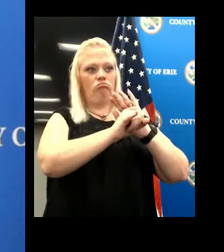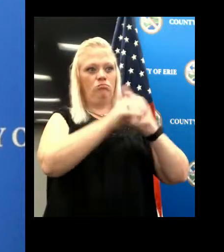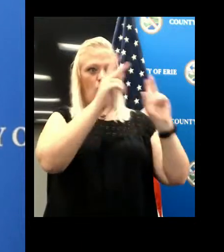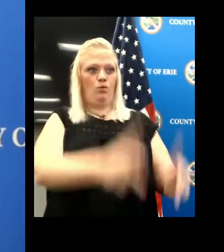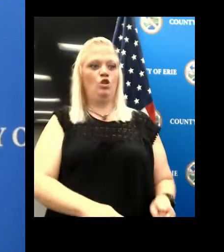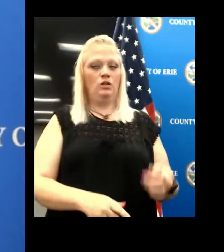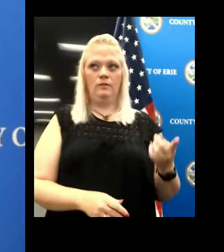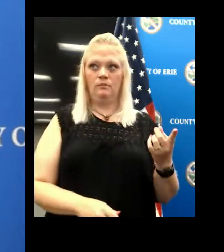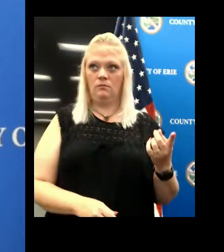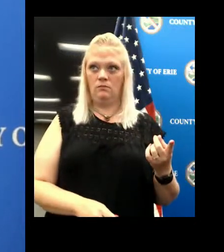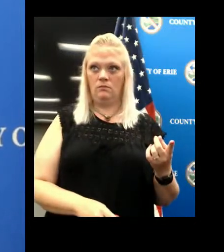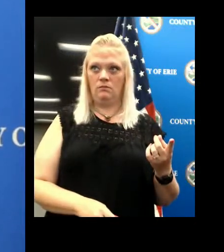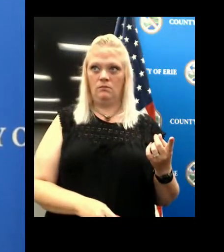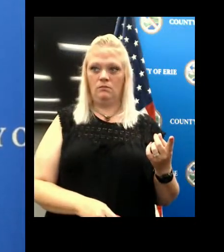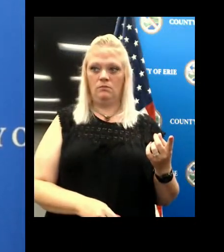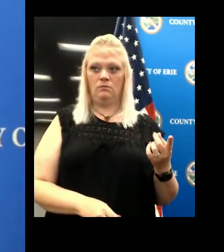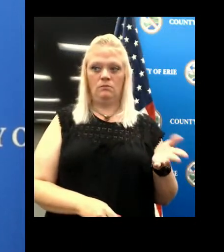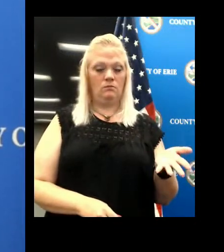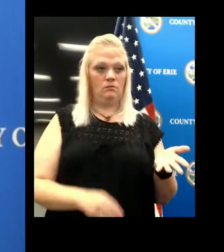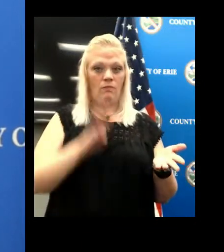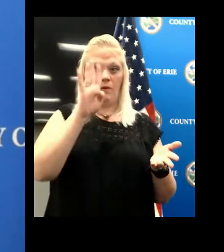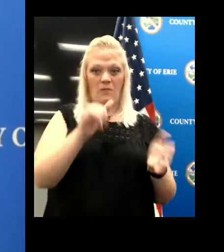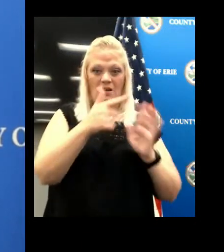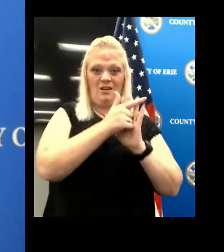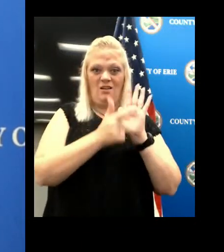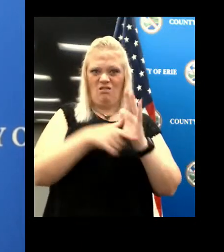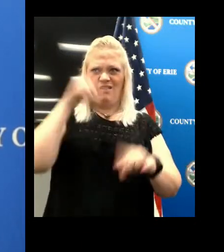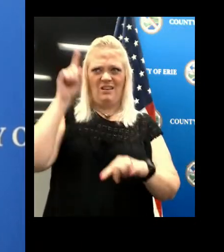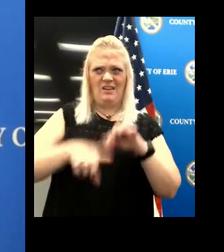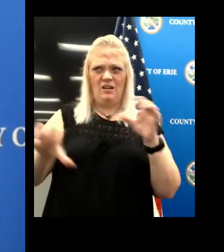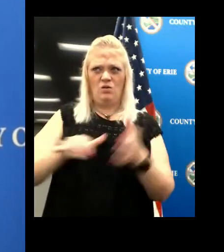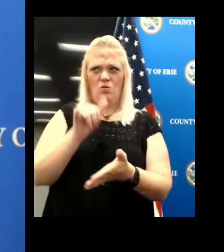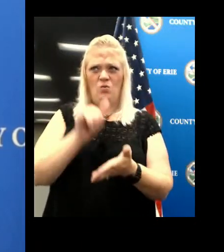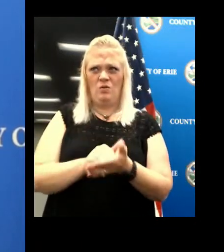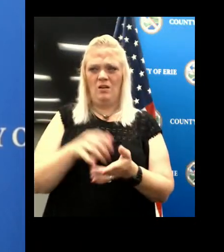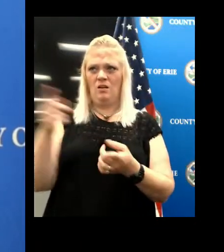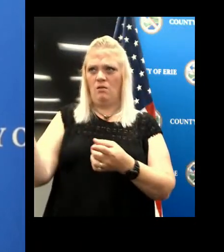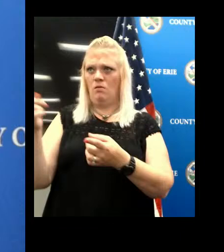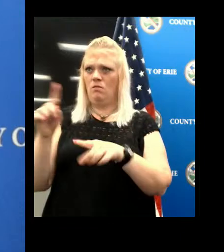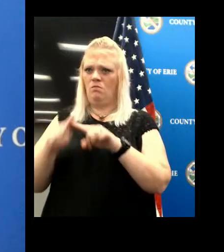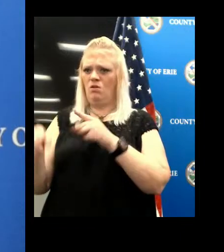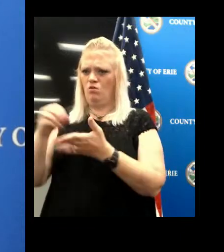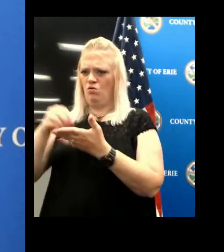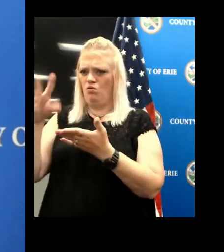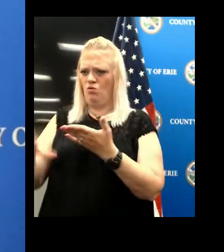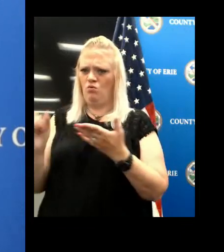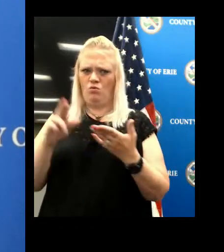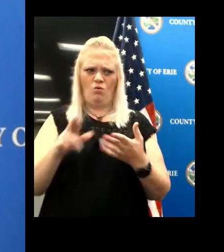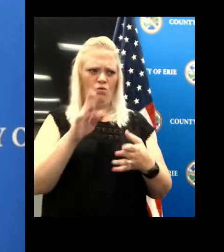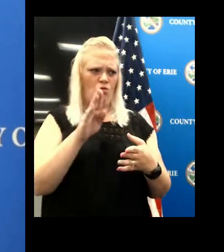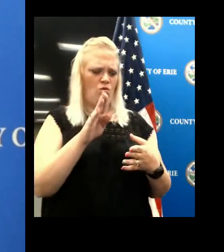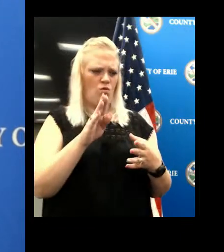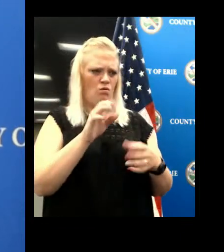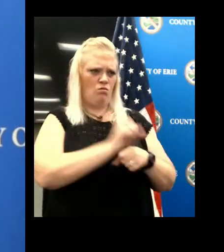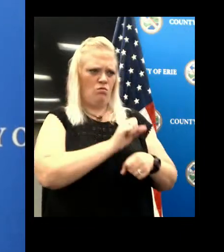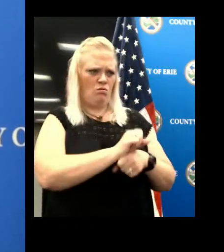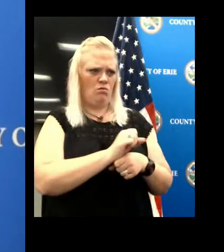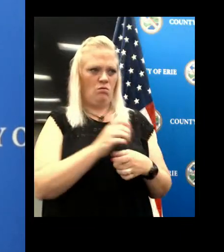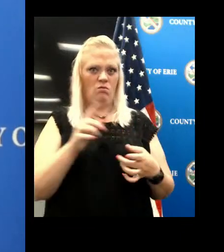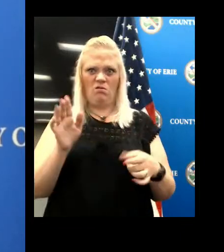person. And by law, I can't do that. But what's a student as opposed to an occupation? It's totally